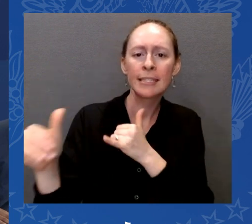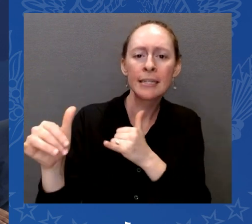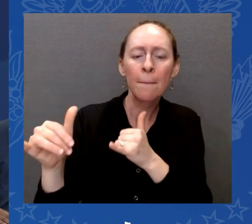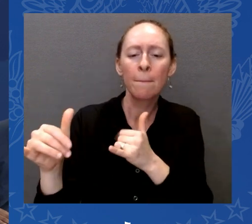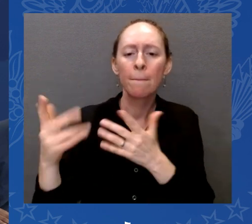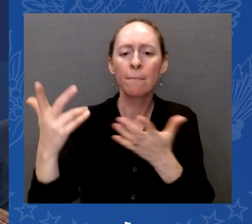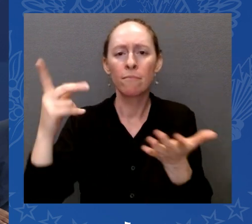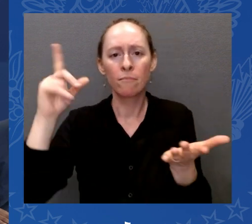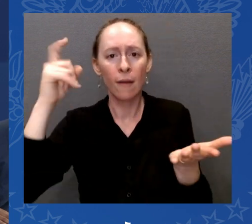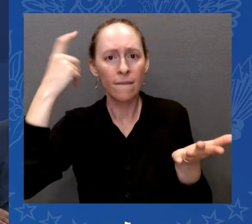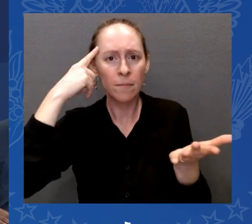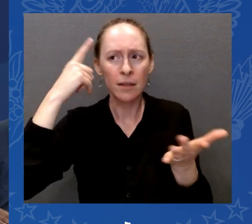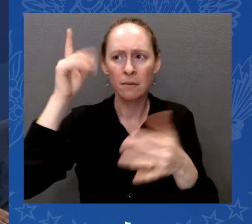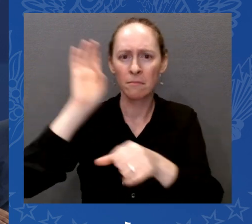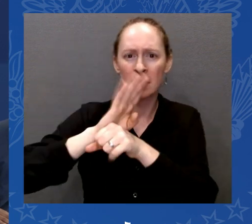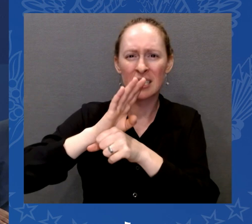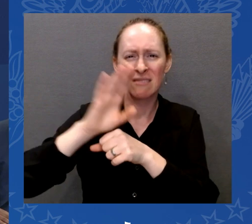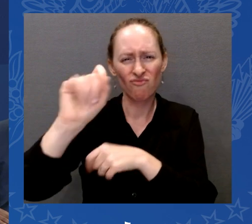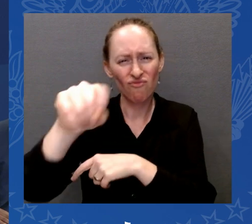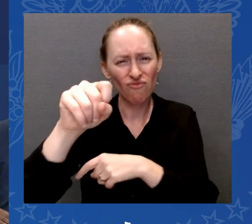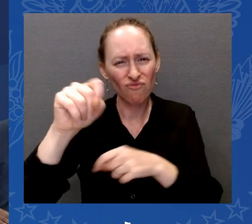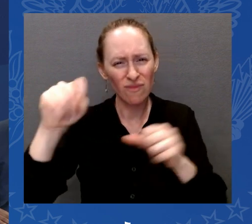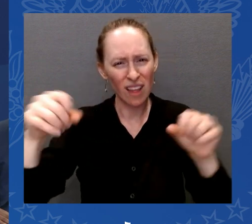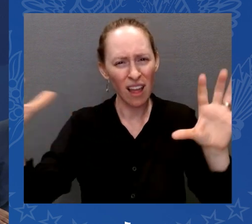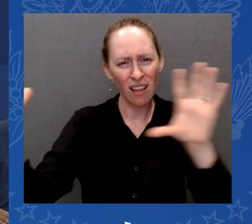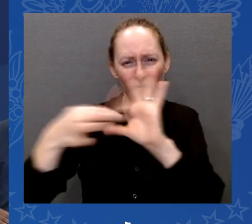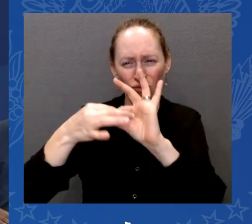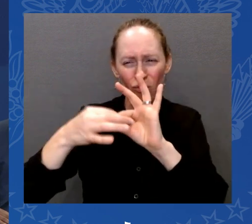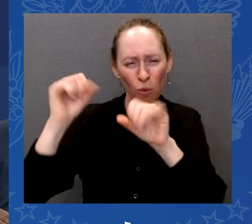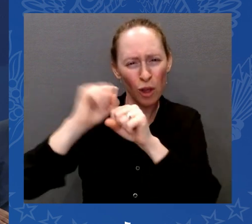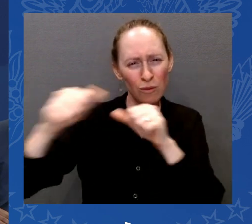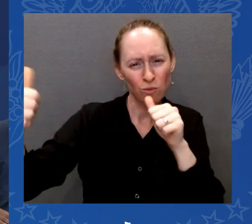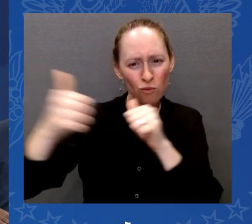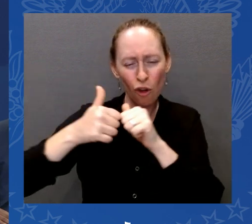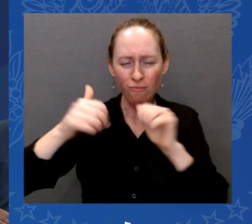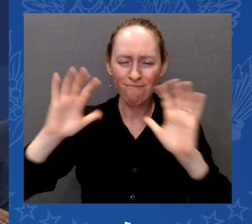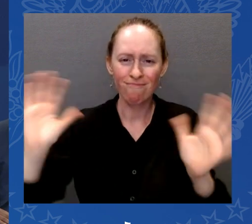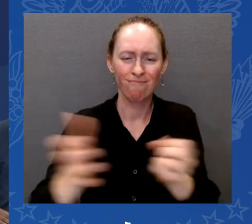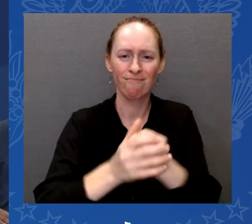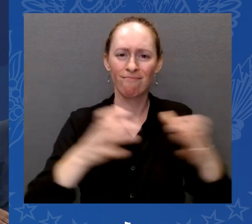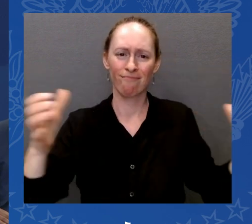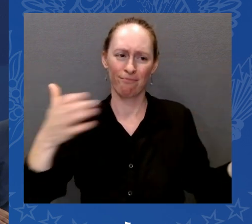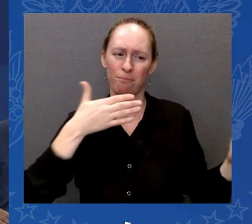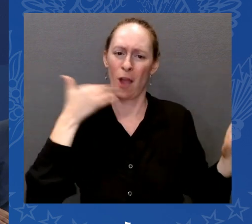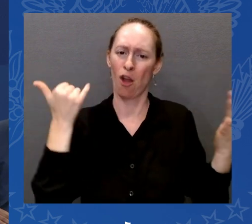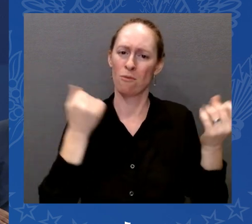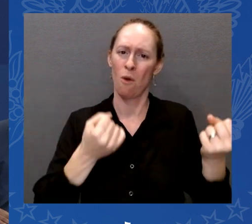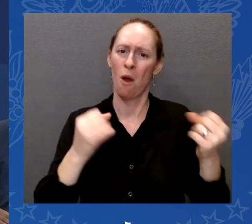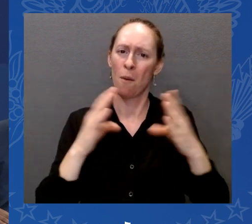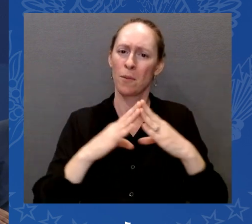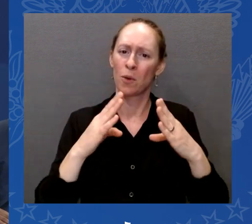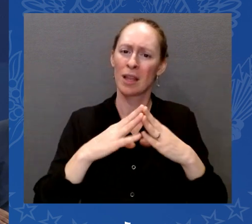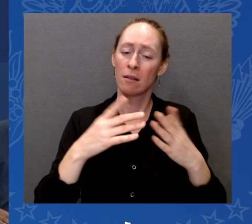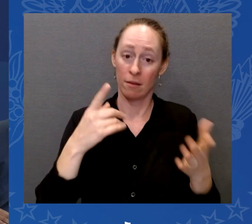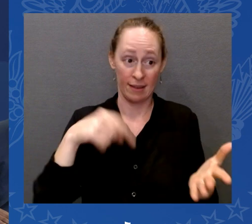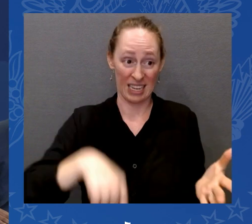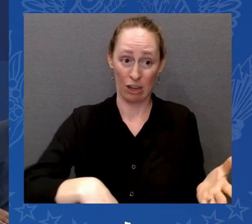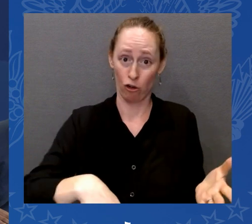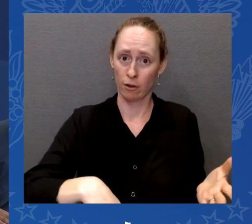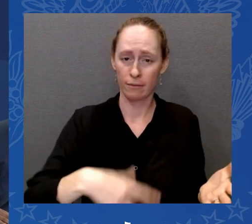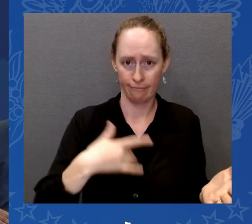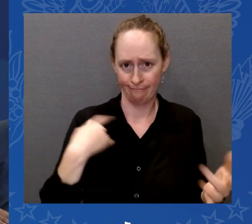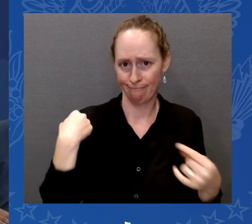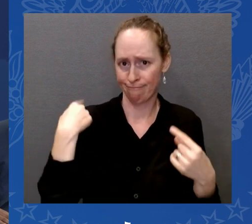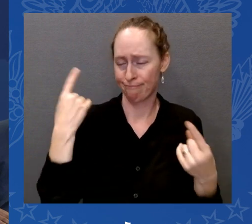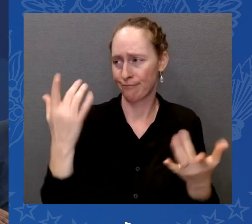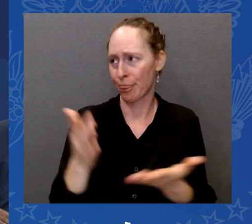and energize a community that had been forgotten for so long. I know you're doing this because you want to continue to be the world's greatest manufacturer of